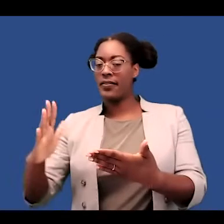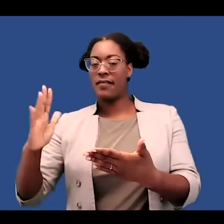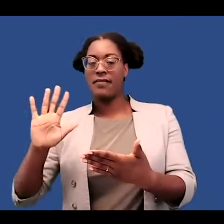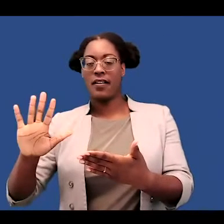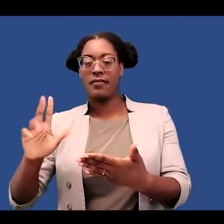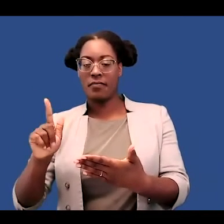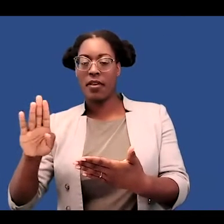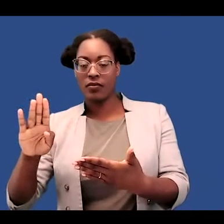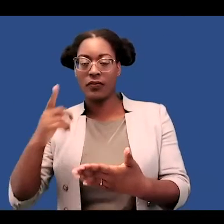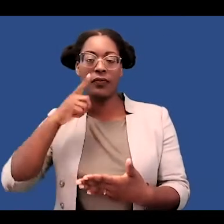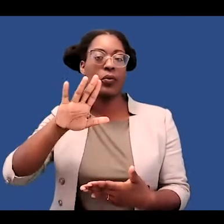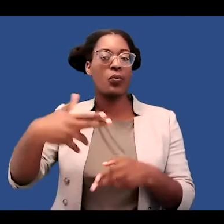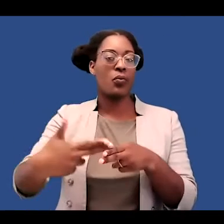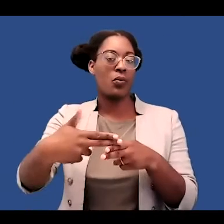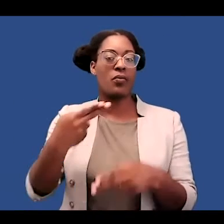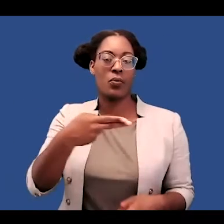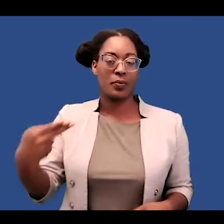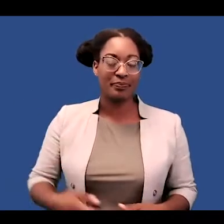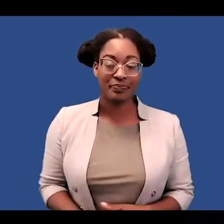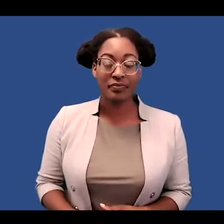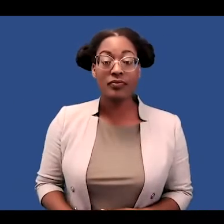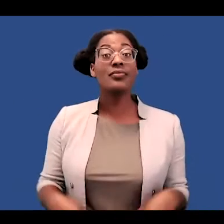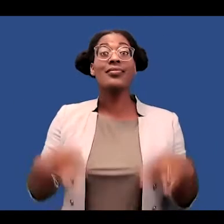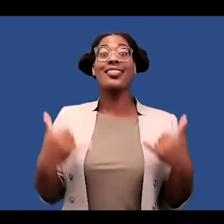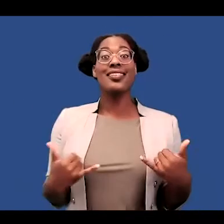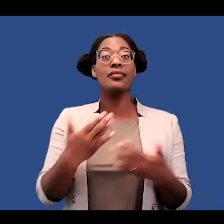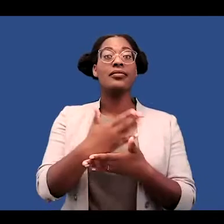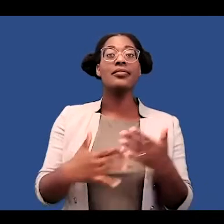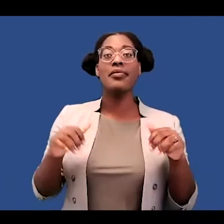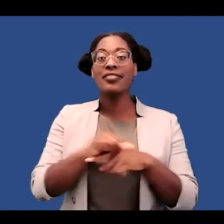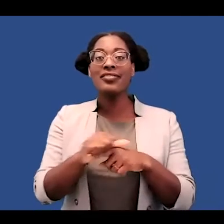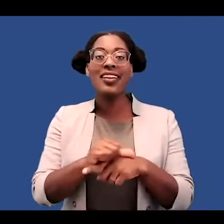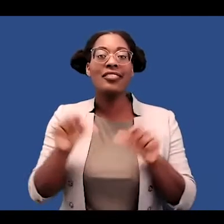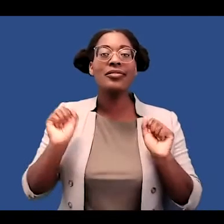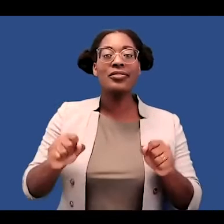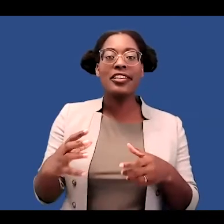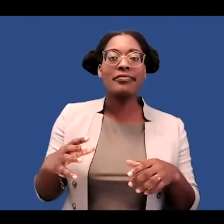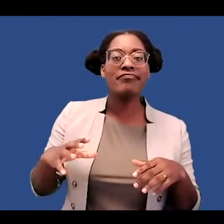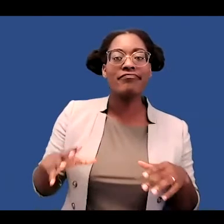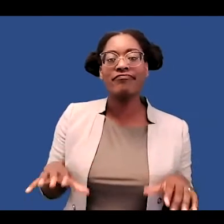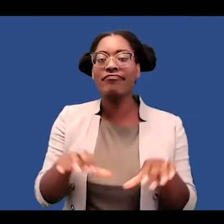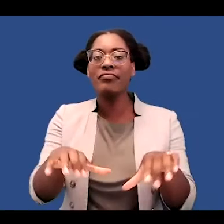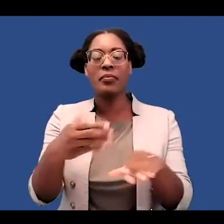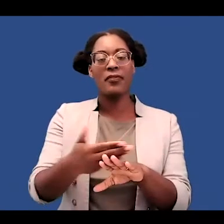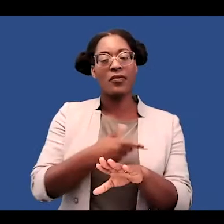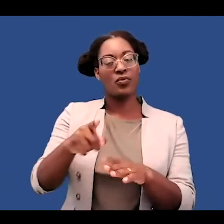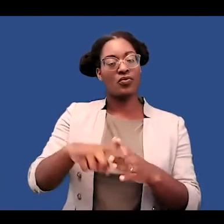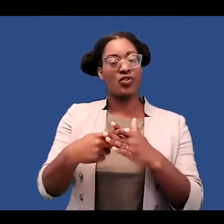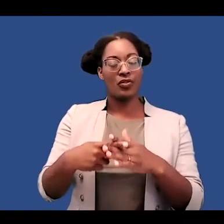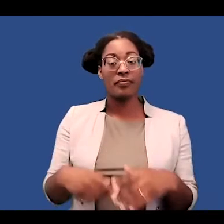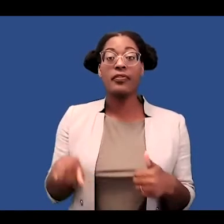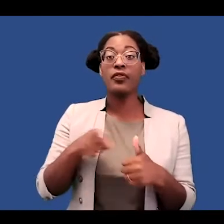few warm-up exercises you can do right before your own personal hoop session. The first exercise is the